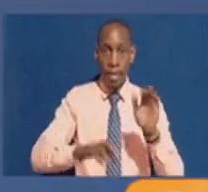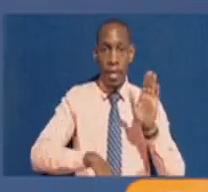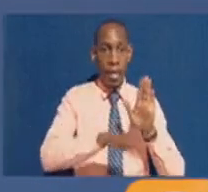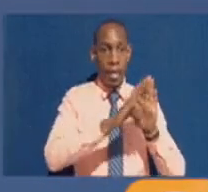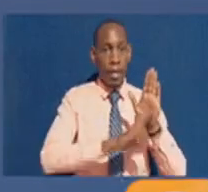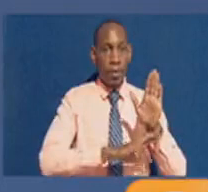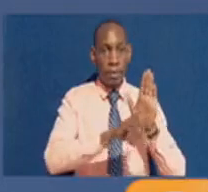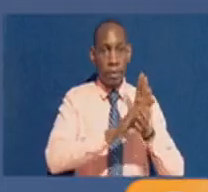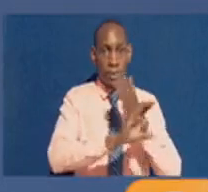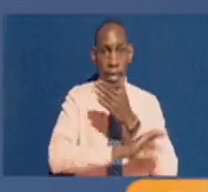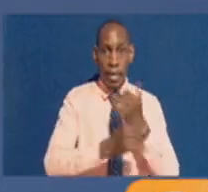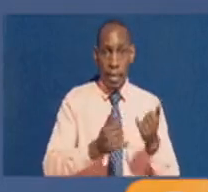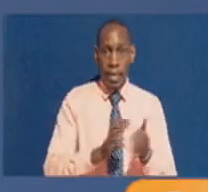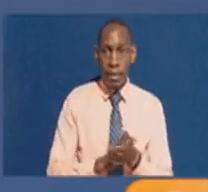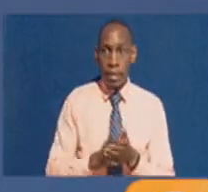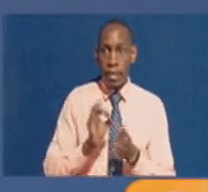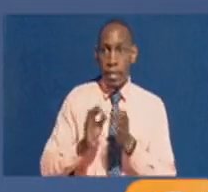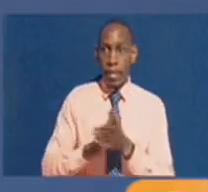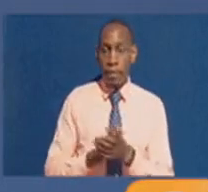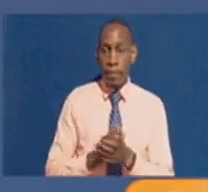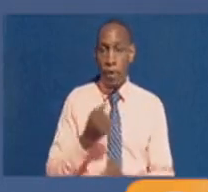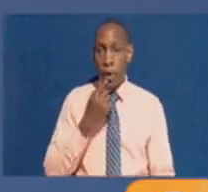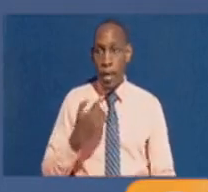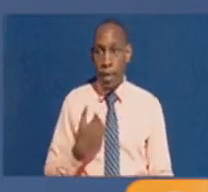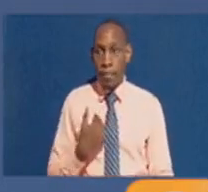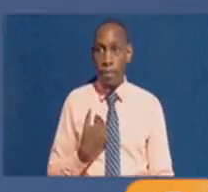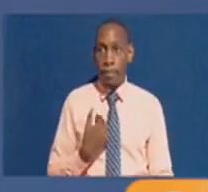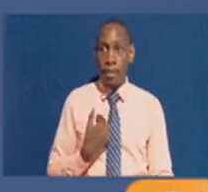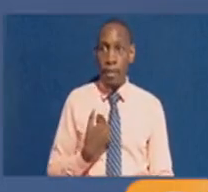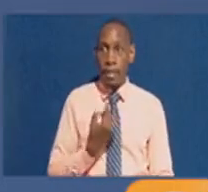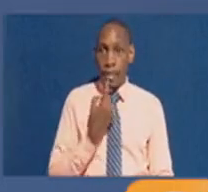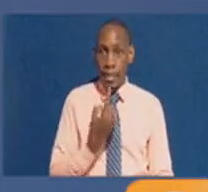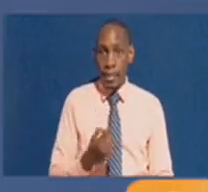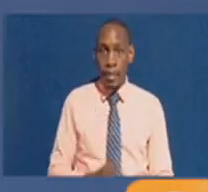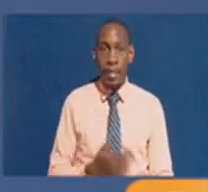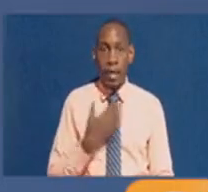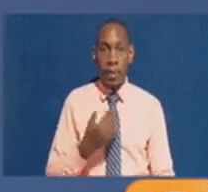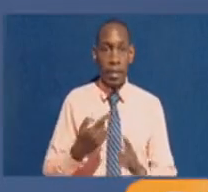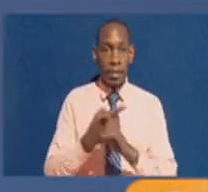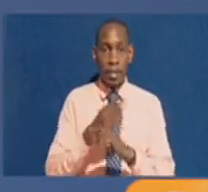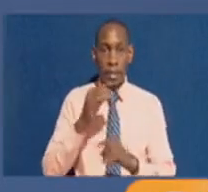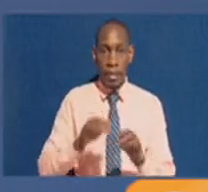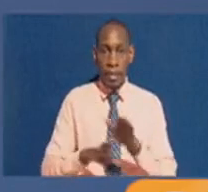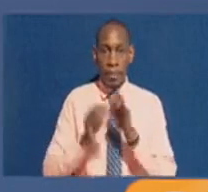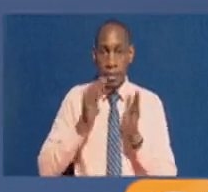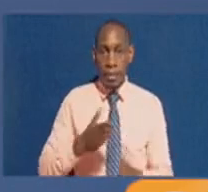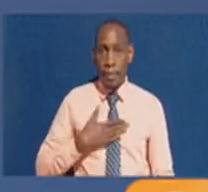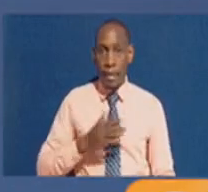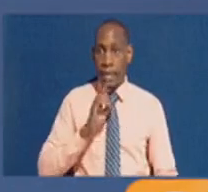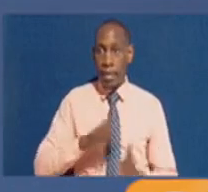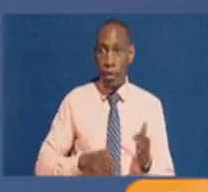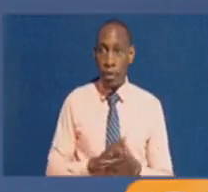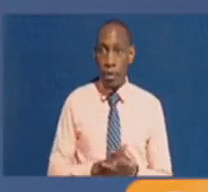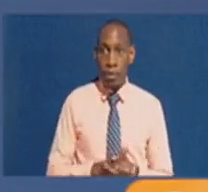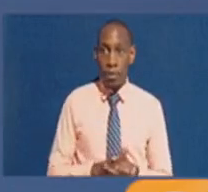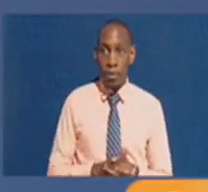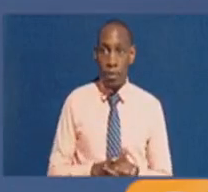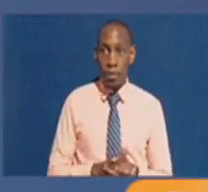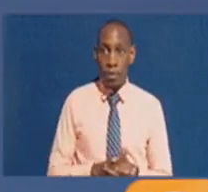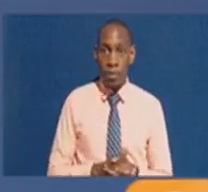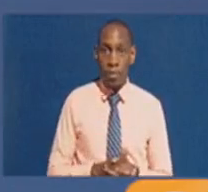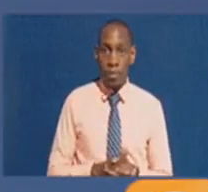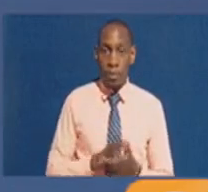this country. If I had a say, I would say this, and I don't want to contradict my deputy speaker, I would say I agree with her in